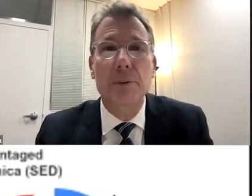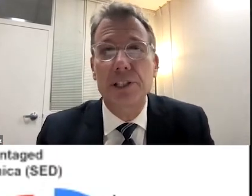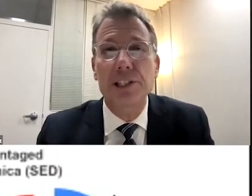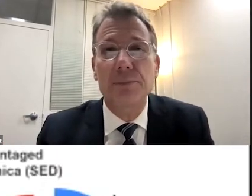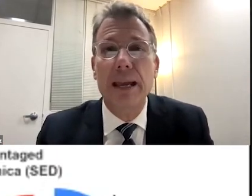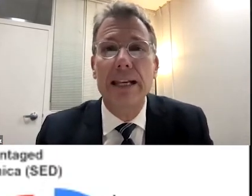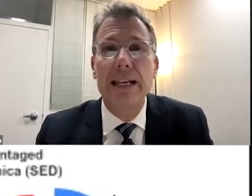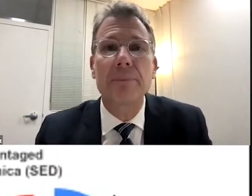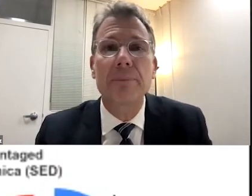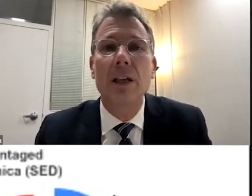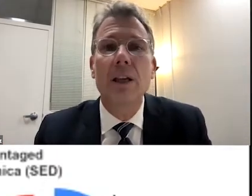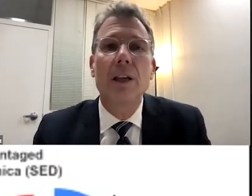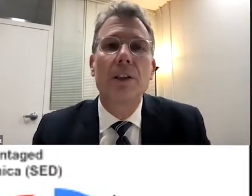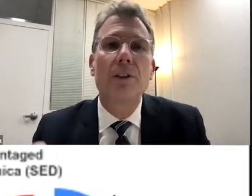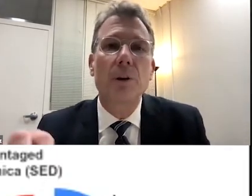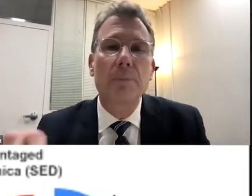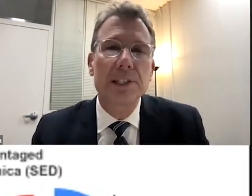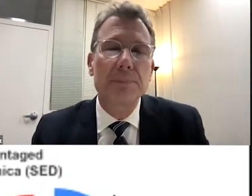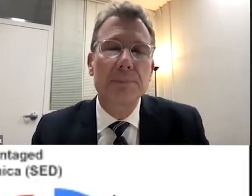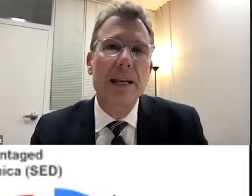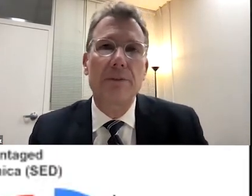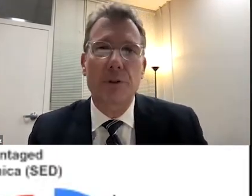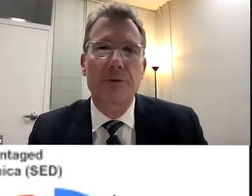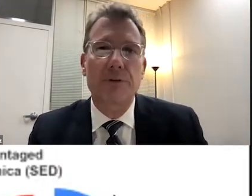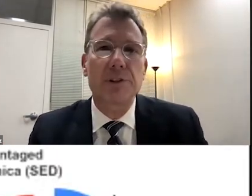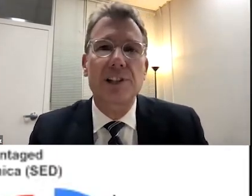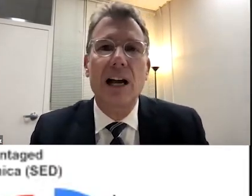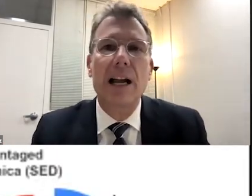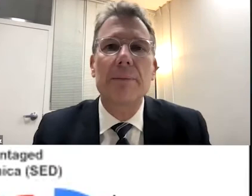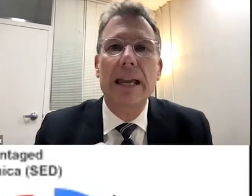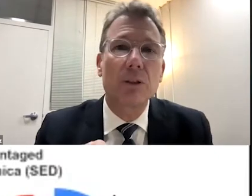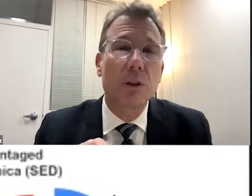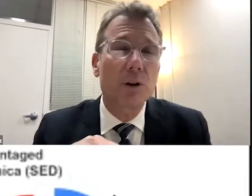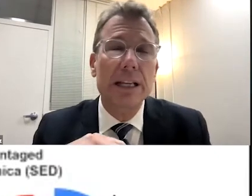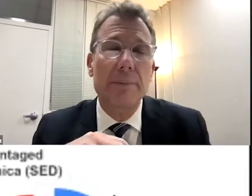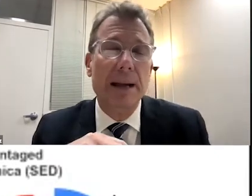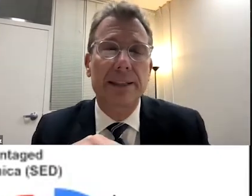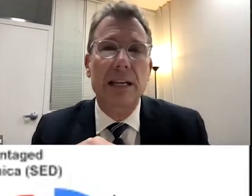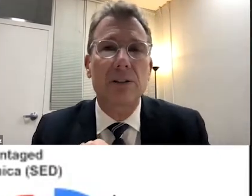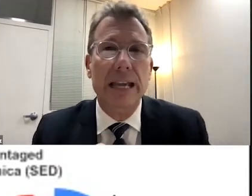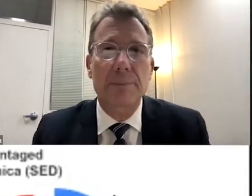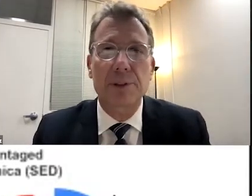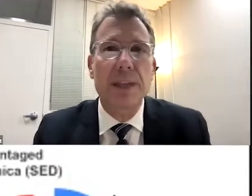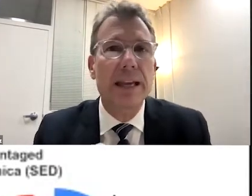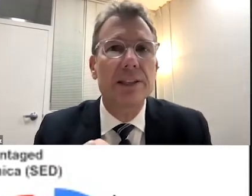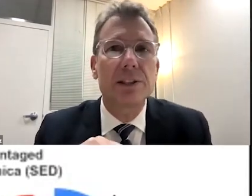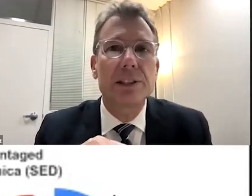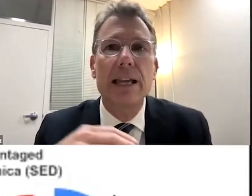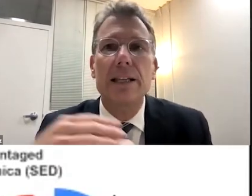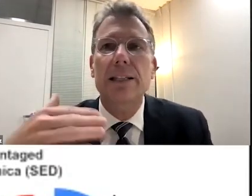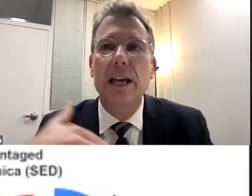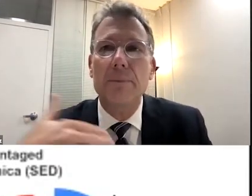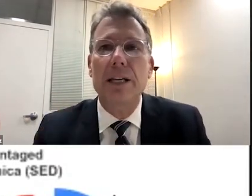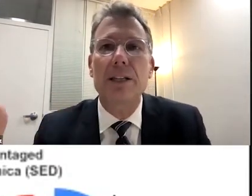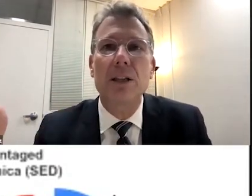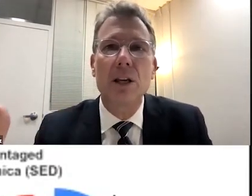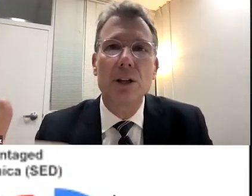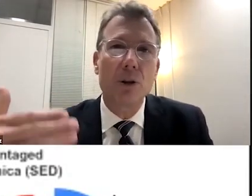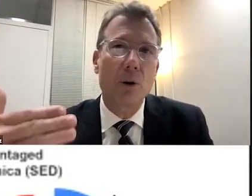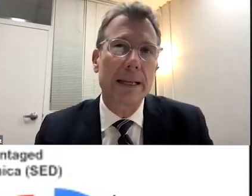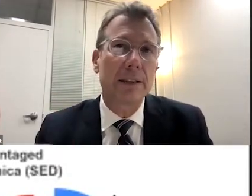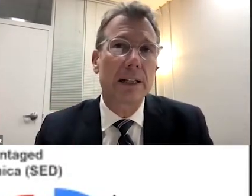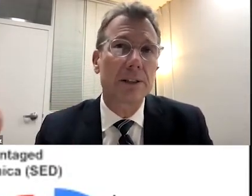committee participating, they're participating for the first time and learning about the LCAP. So they come